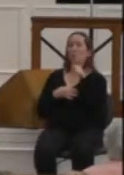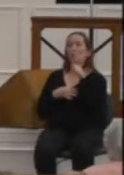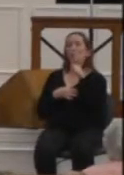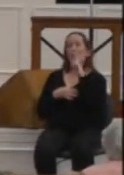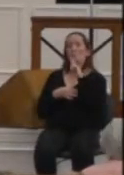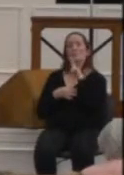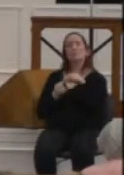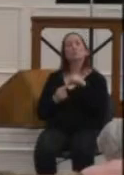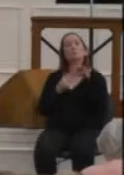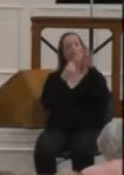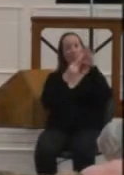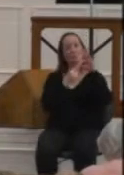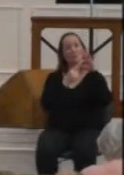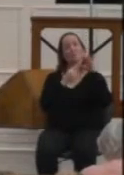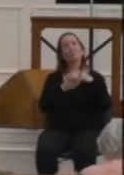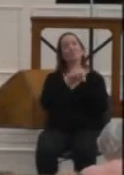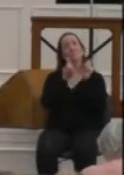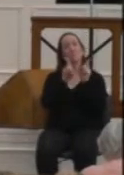unique.